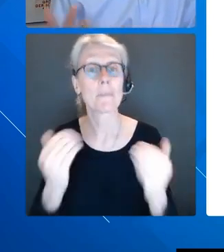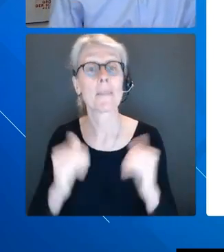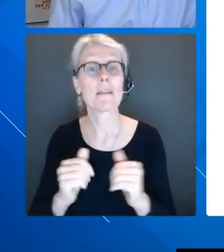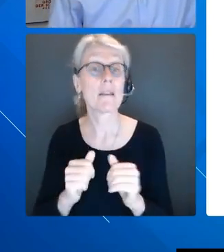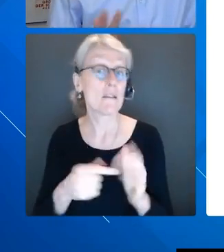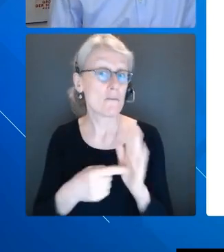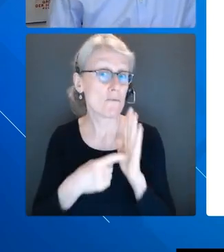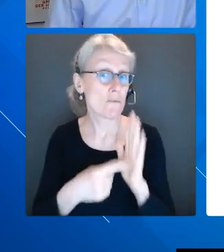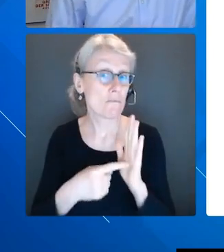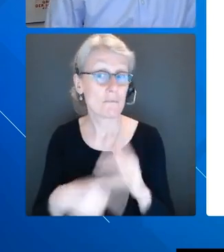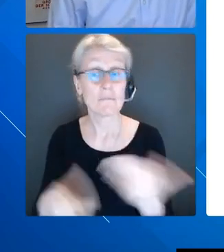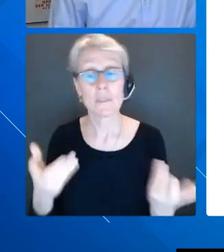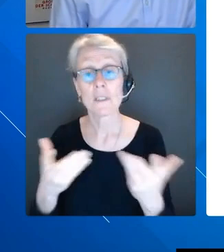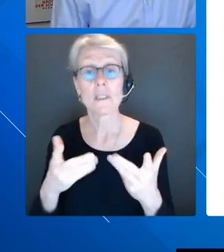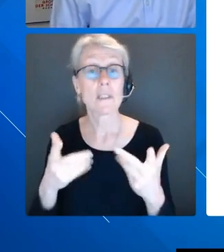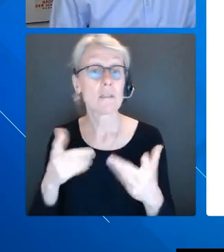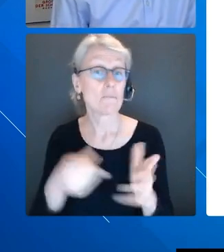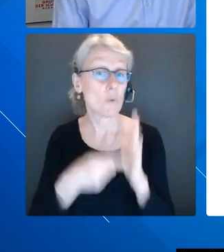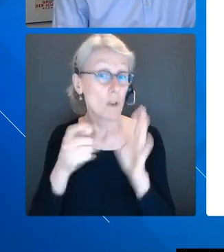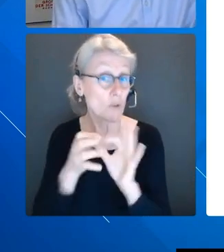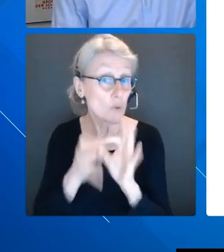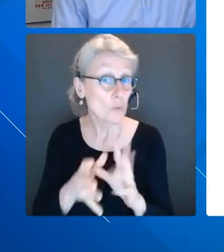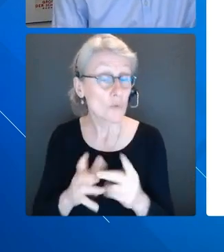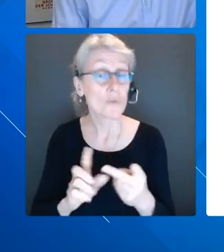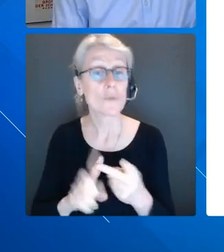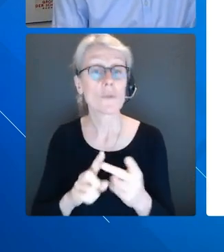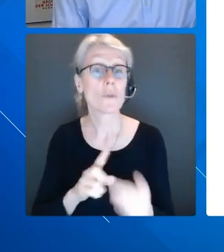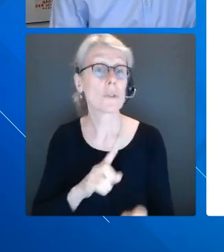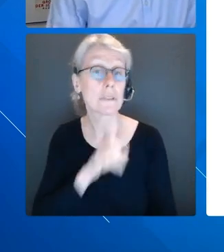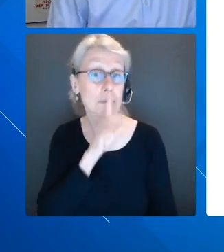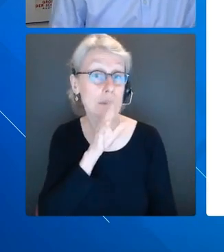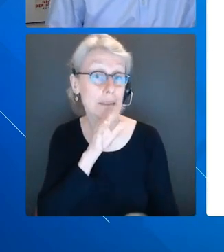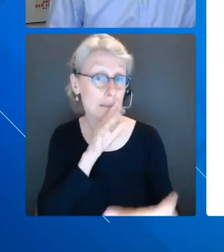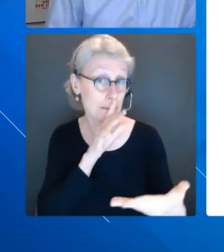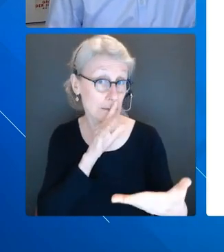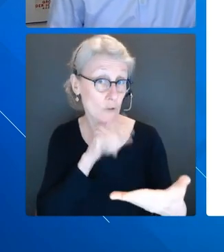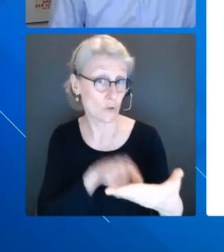speech to text, some mobile apps. I'll show you a cool example later.